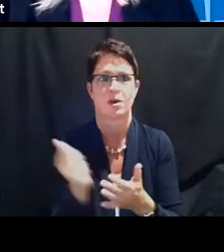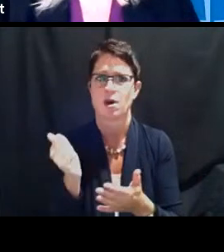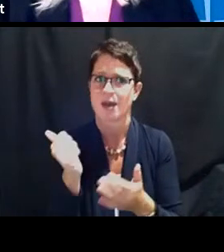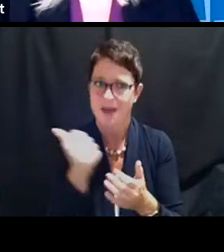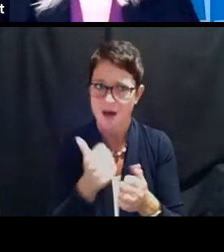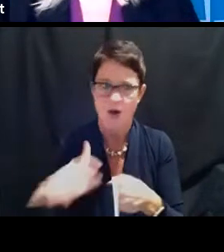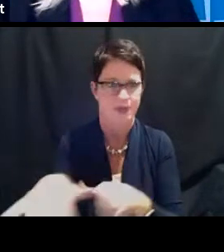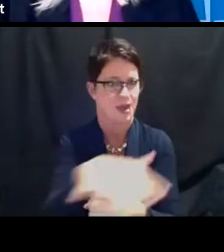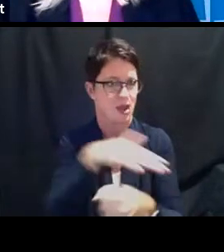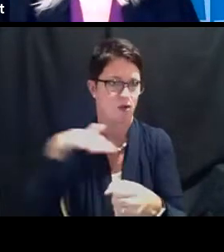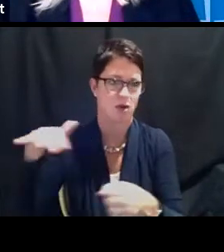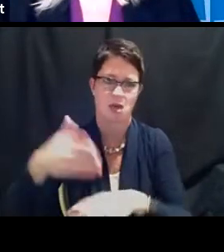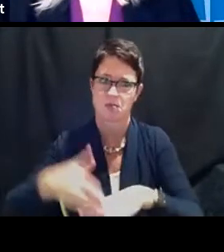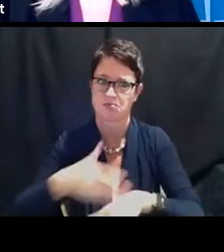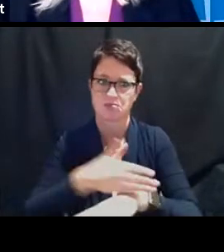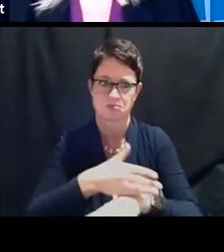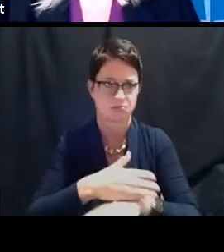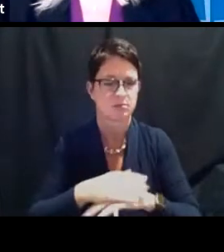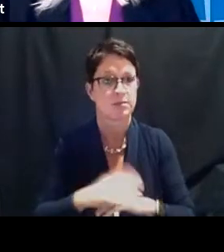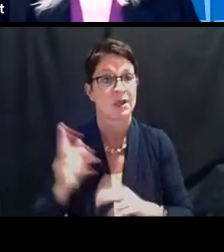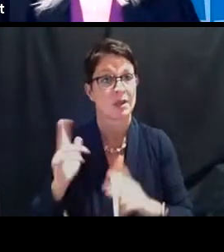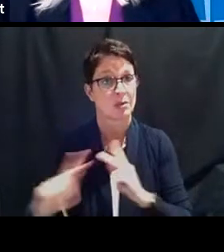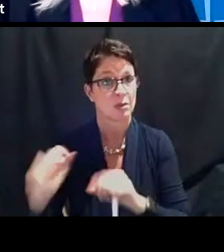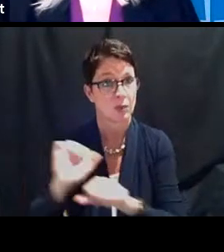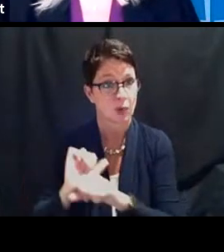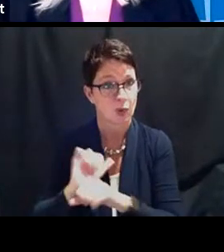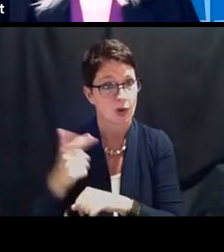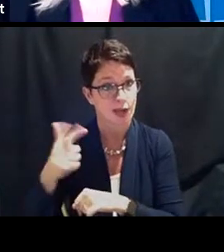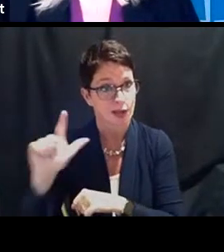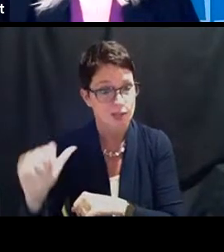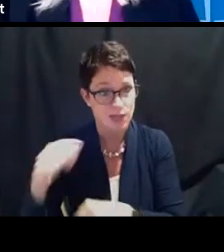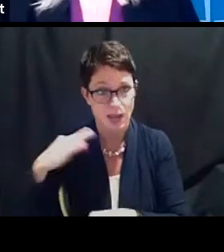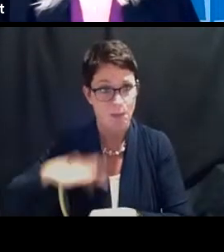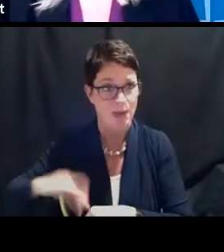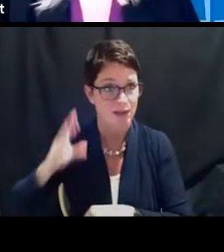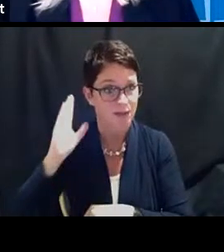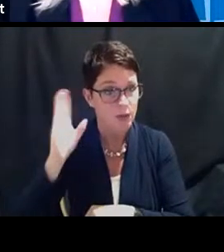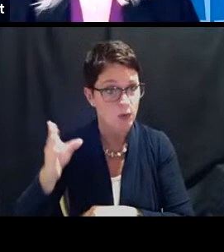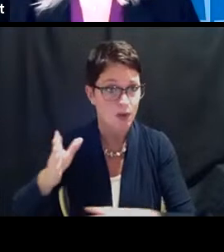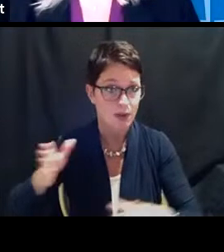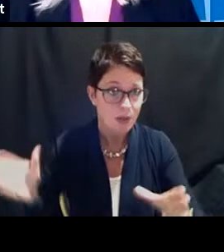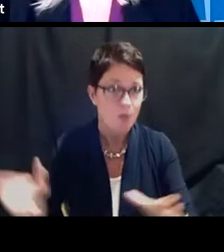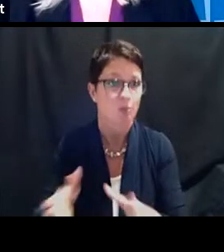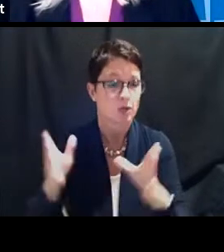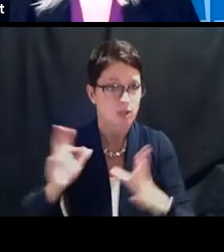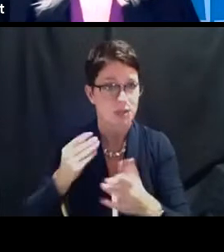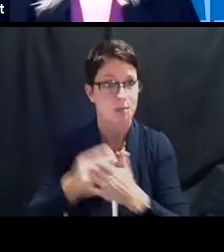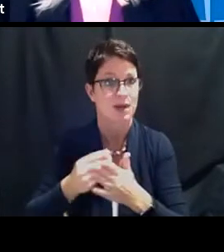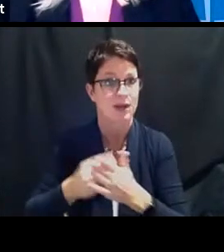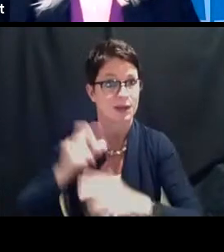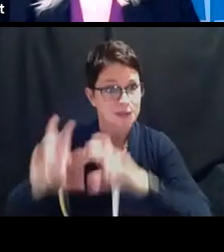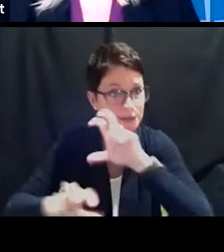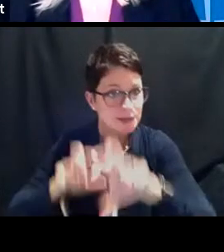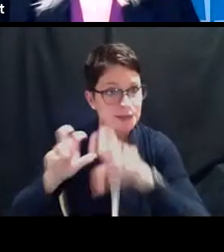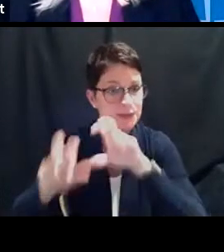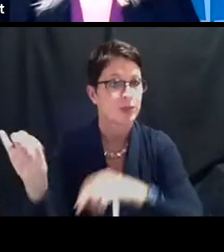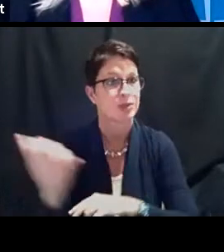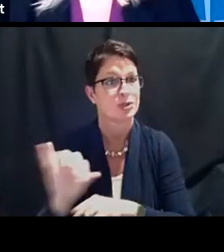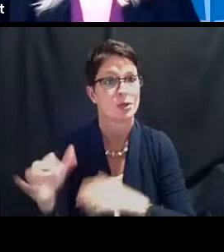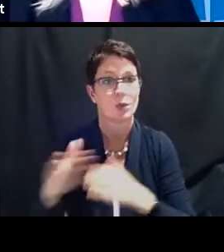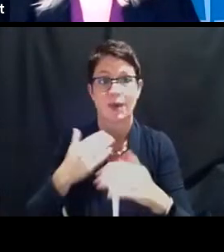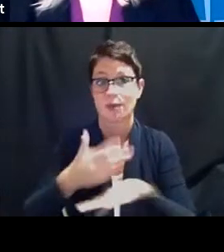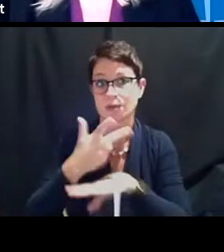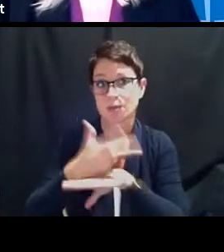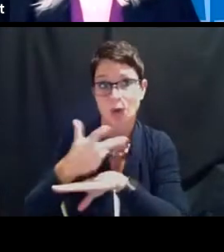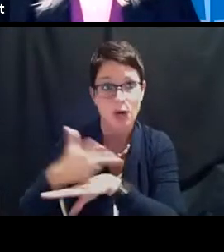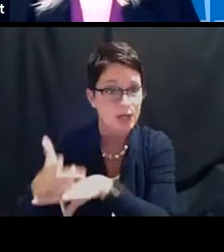area. Everyone that works there definitely pushes funds into the area, whether it's